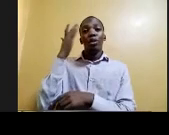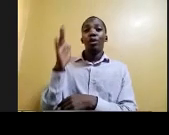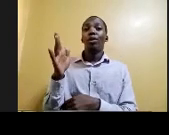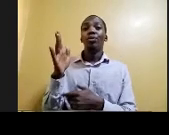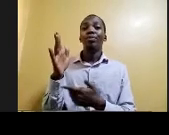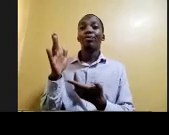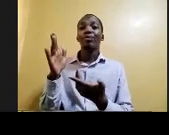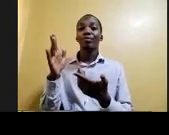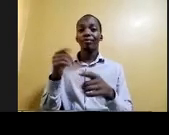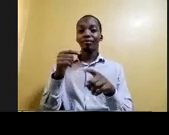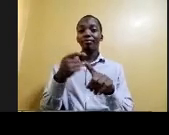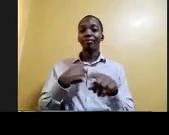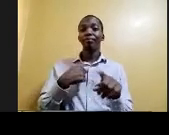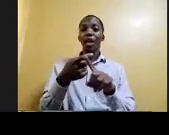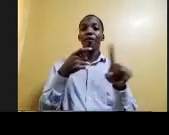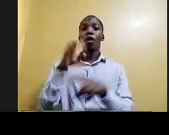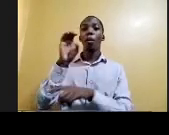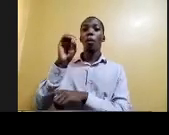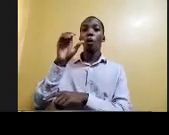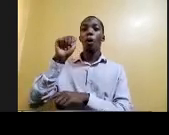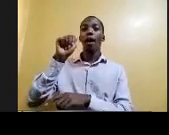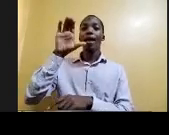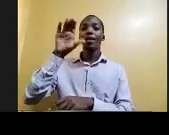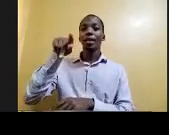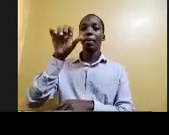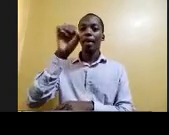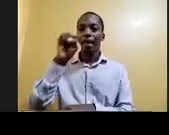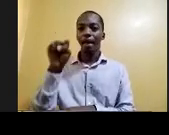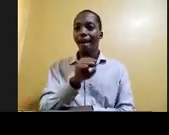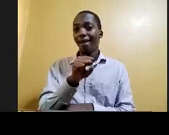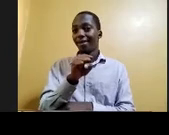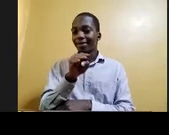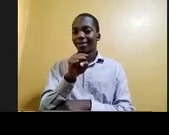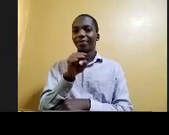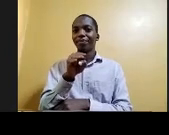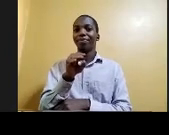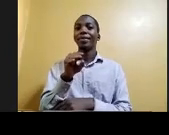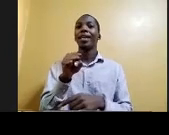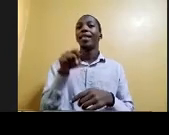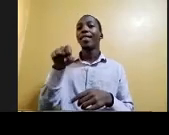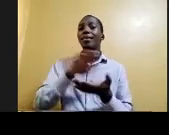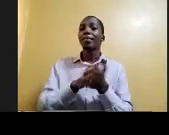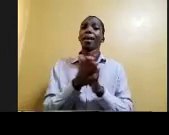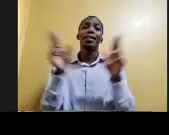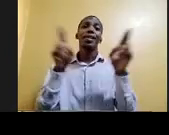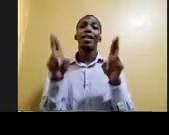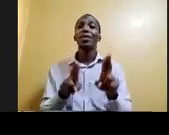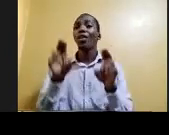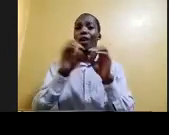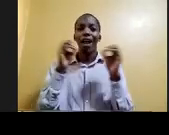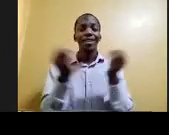am from the Organization of African, Caribbean, and Pacific States, the OECPAs, which became an international organization last